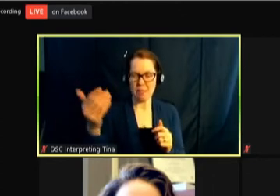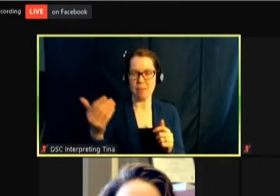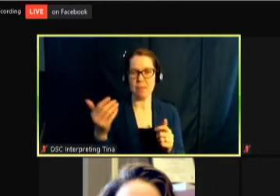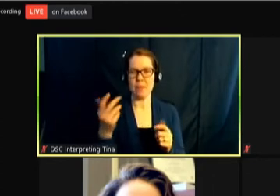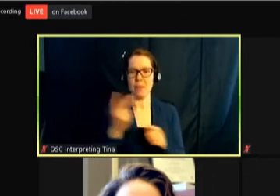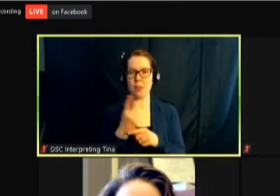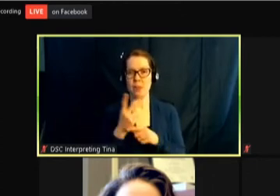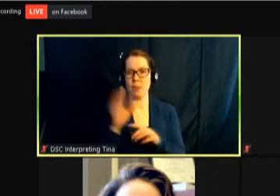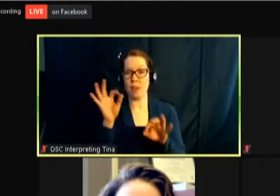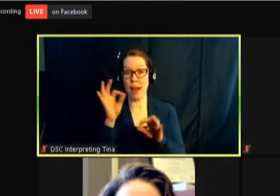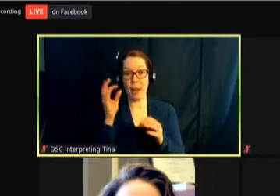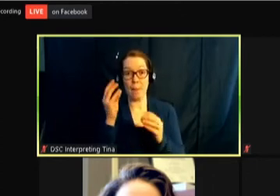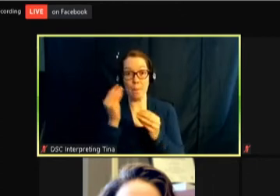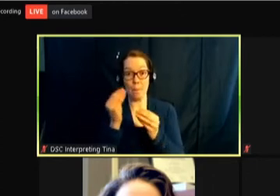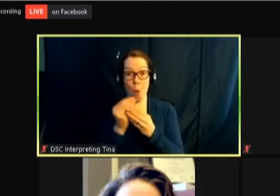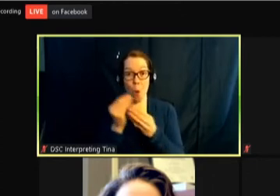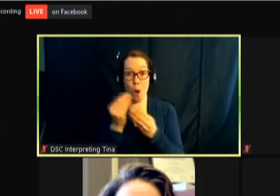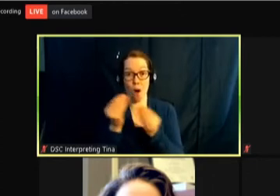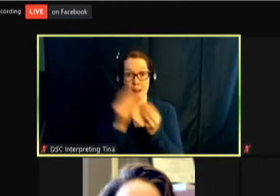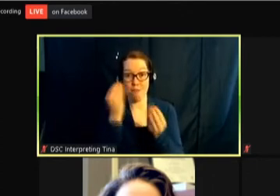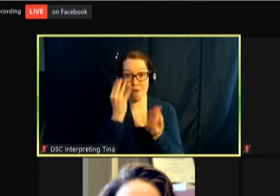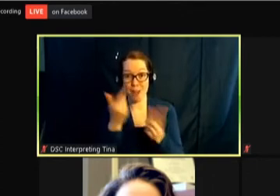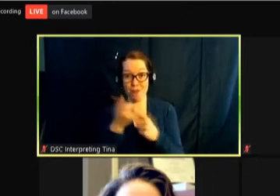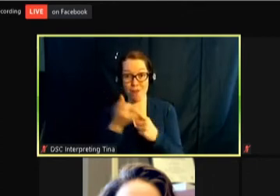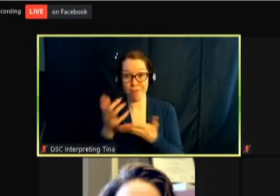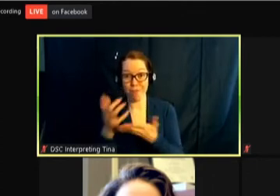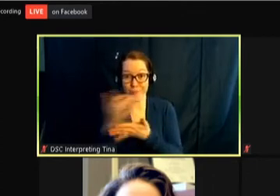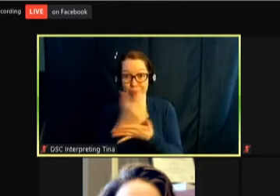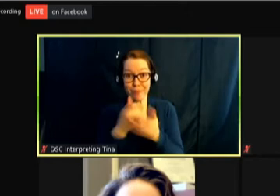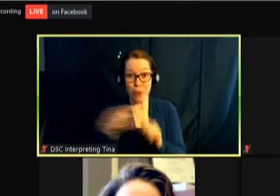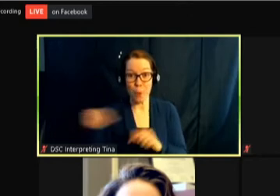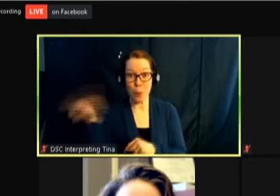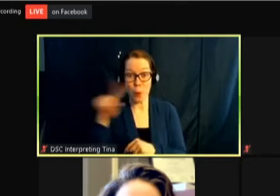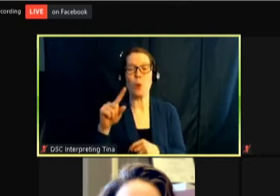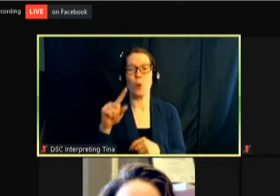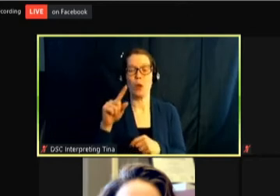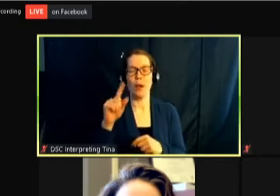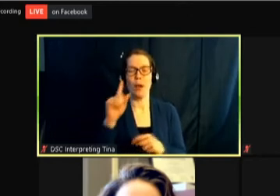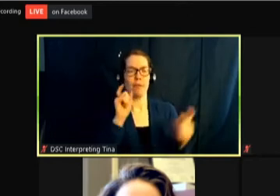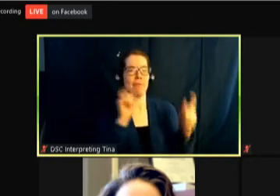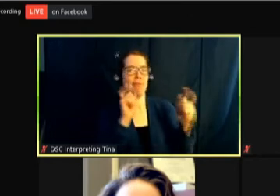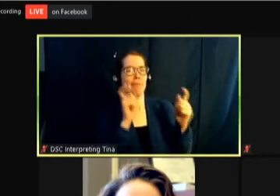find out from you as a community that maybe something's confusing, that doesn't make sense.